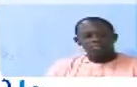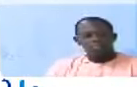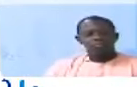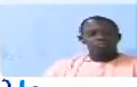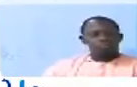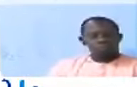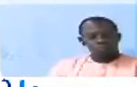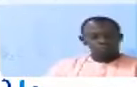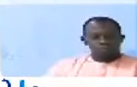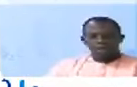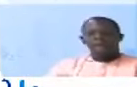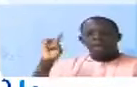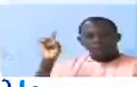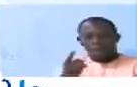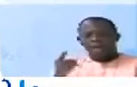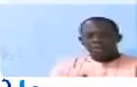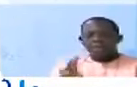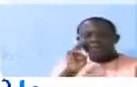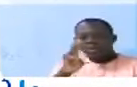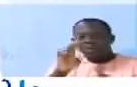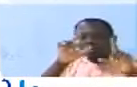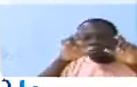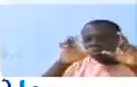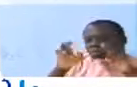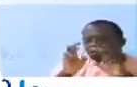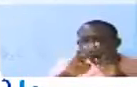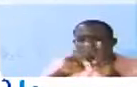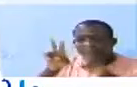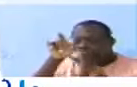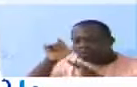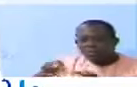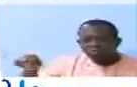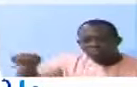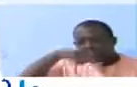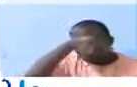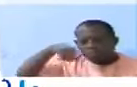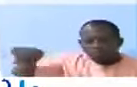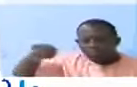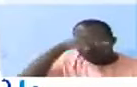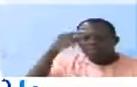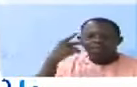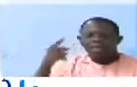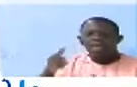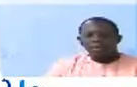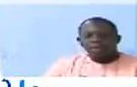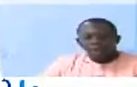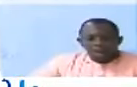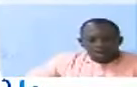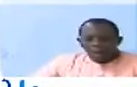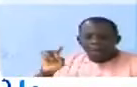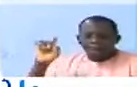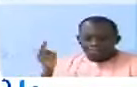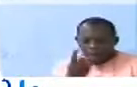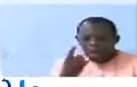that he is seeing images passing in front of his eyes.